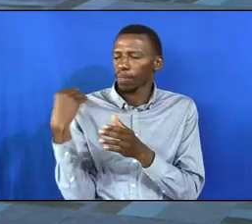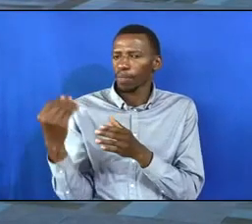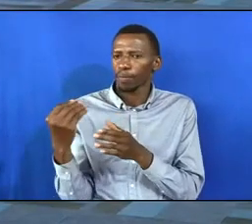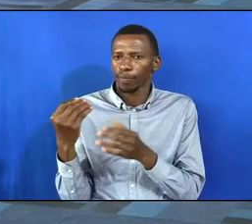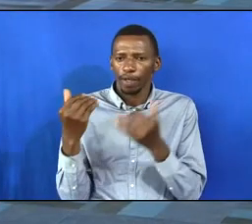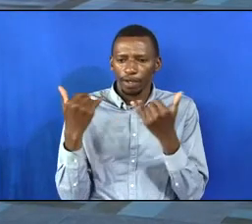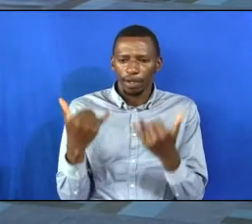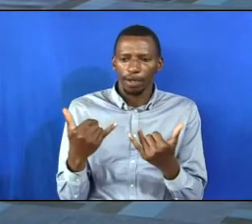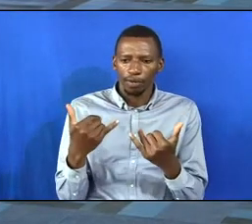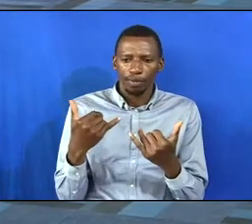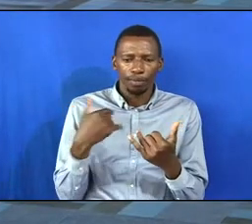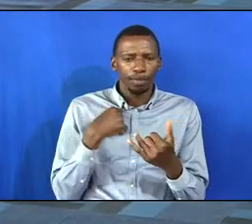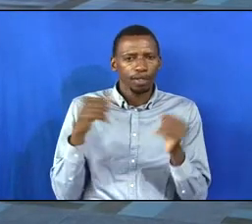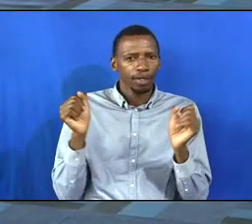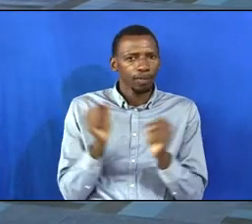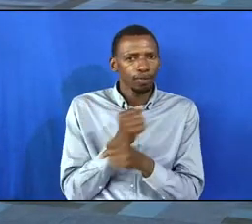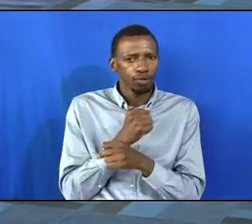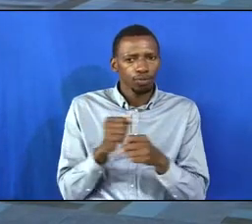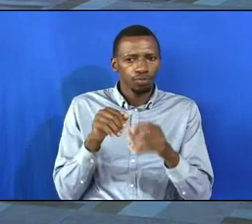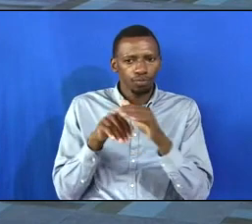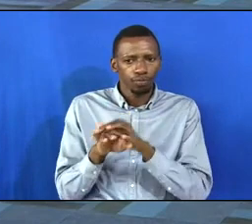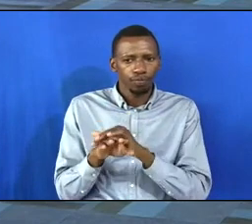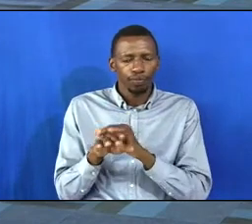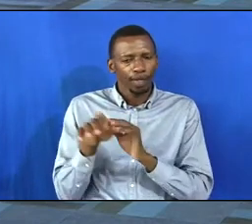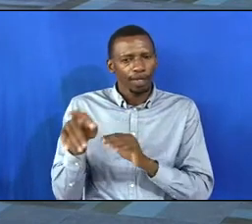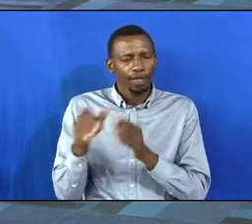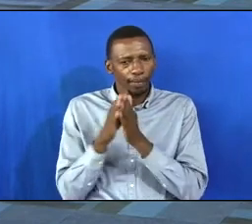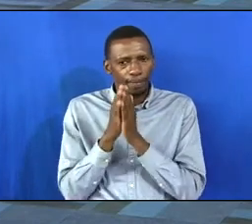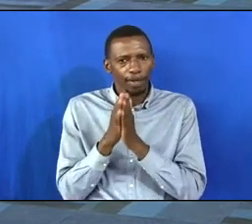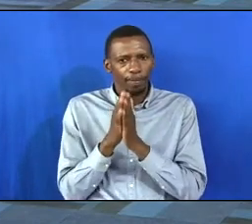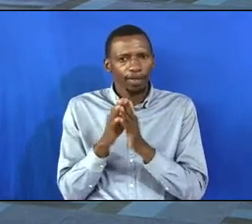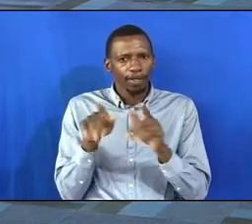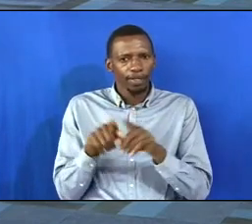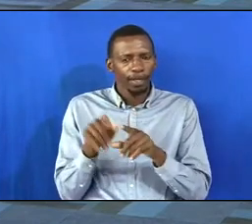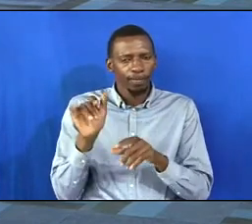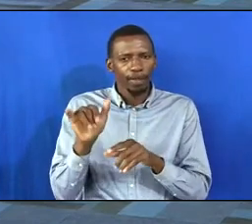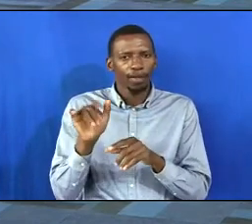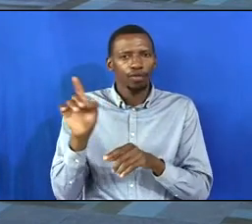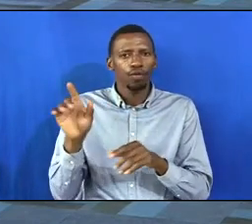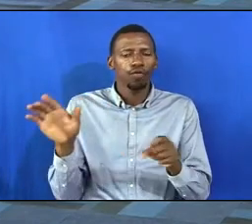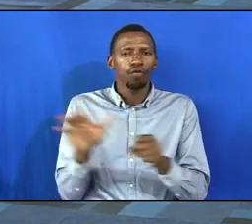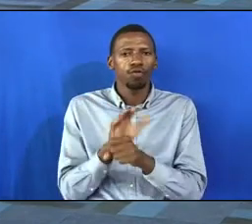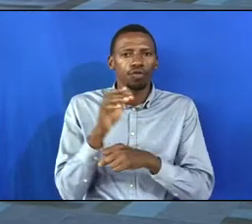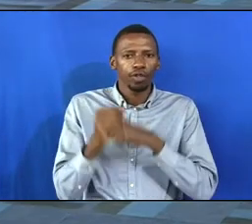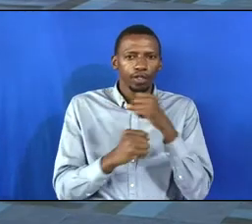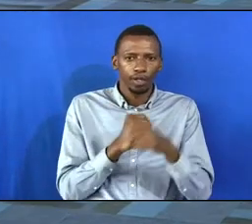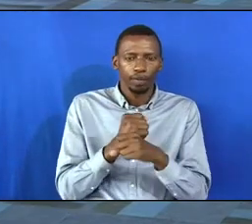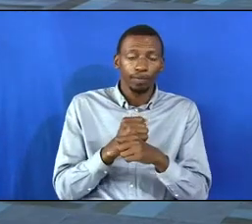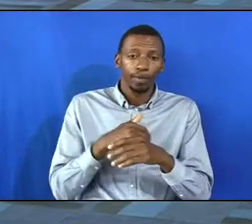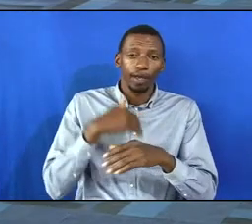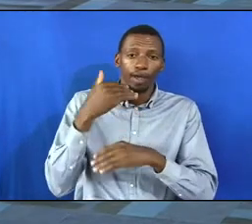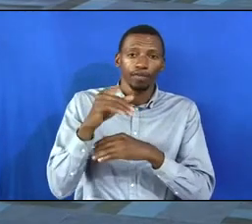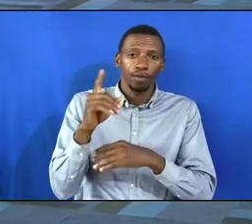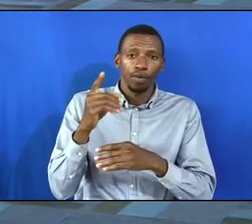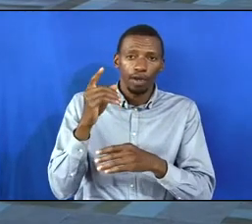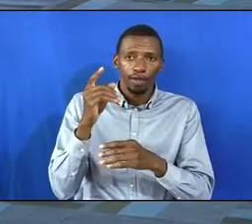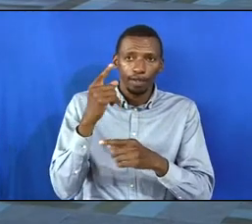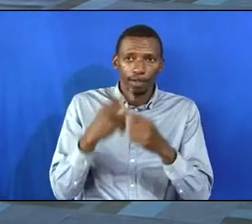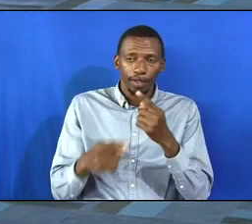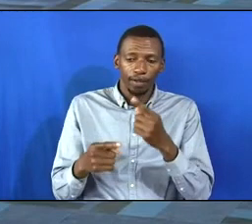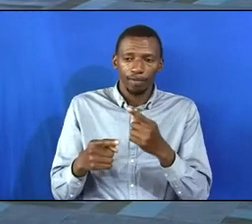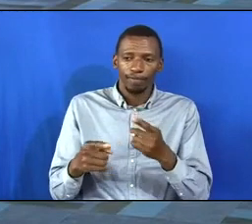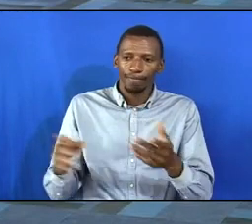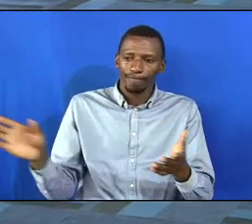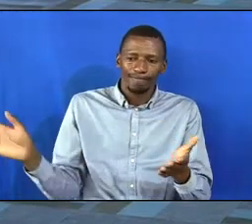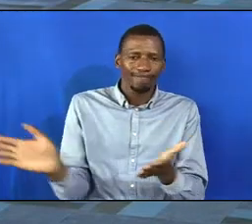I respected him. He prayed like that for a whole year. After a year again, he removed those idols. The